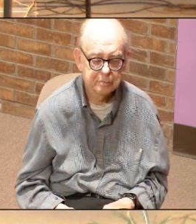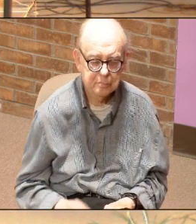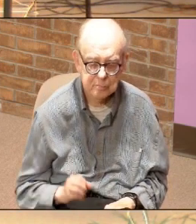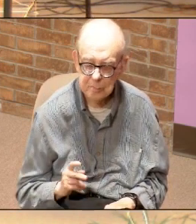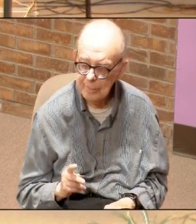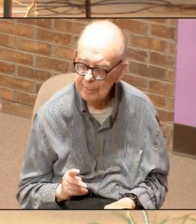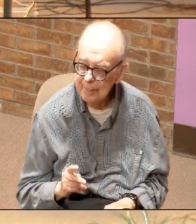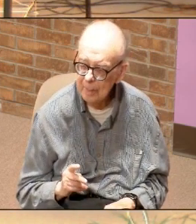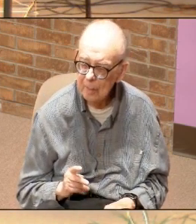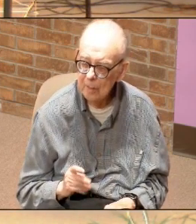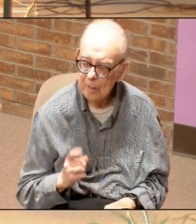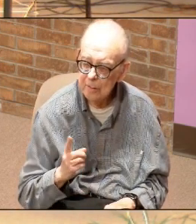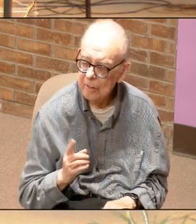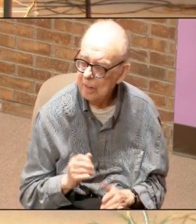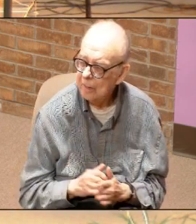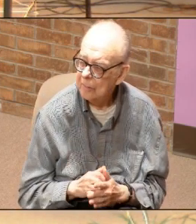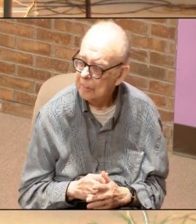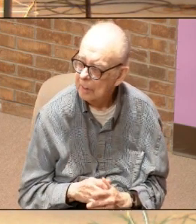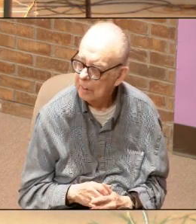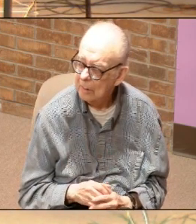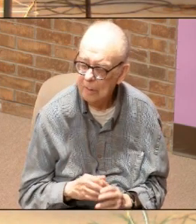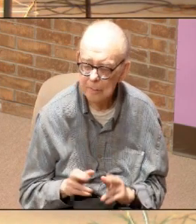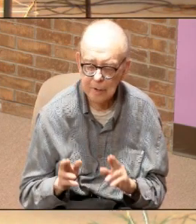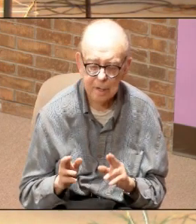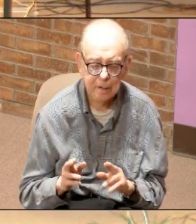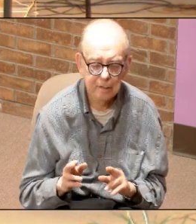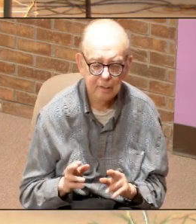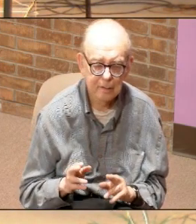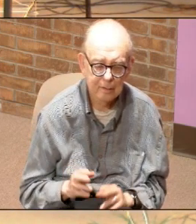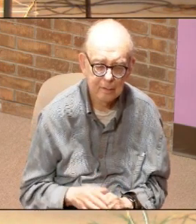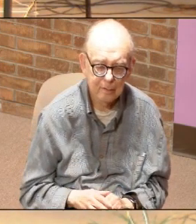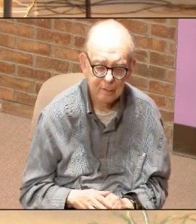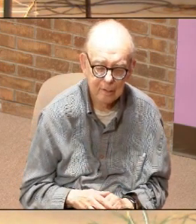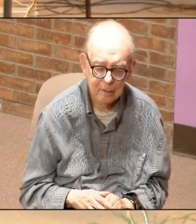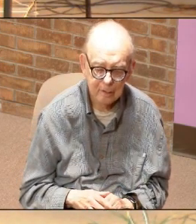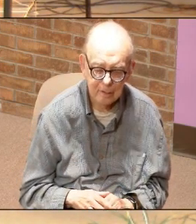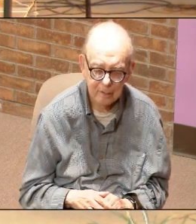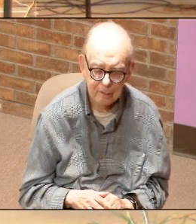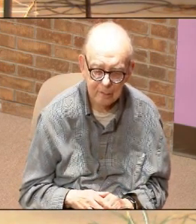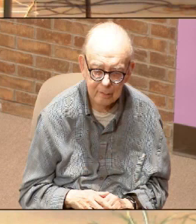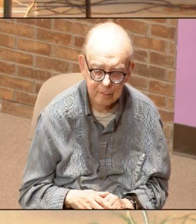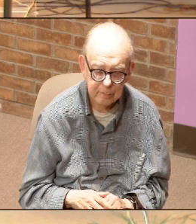Okay, you got it for me? Ready?